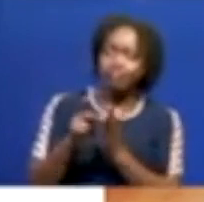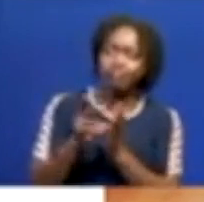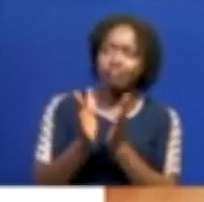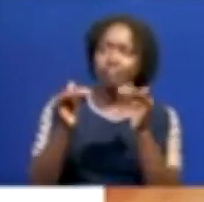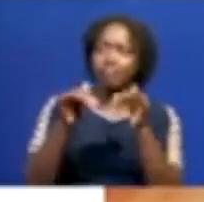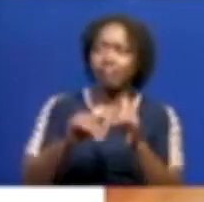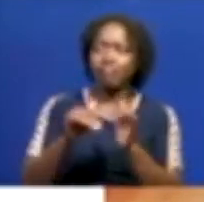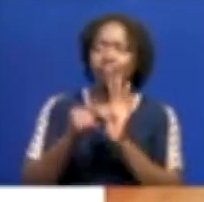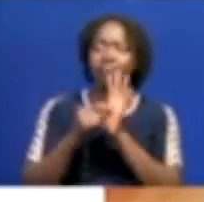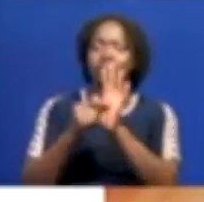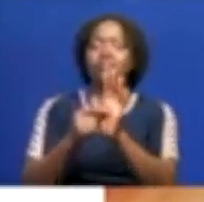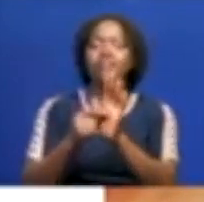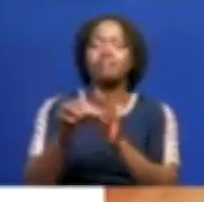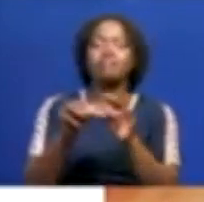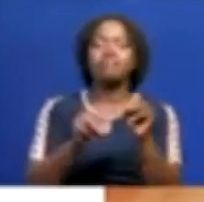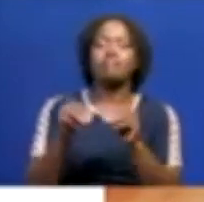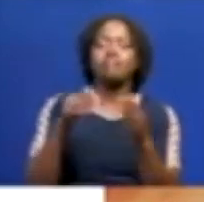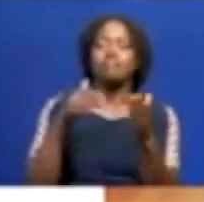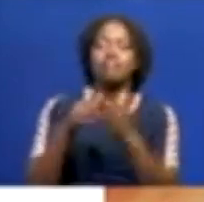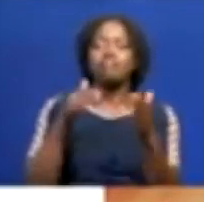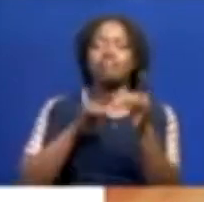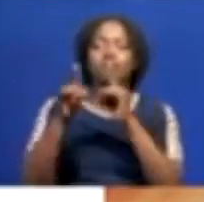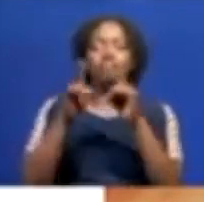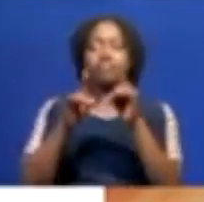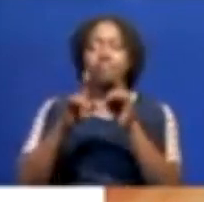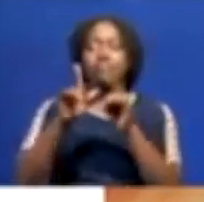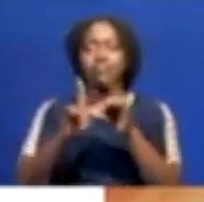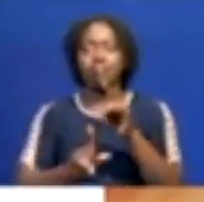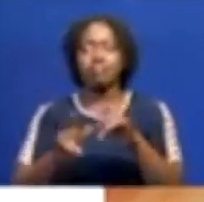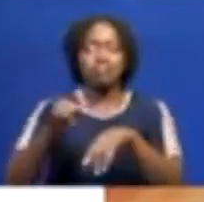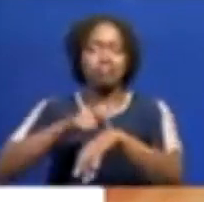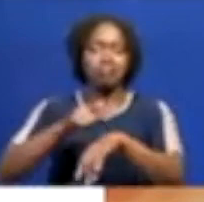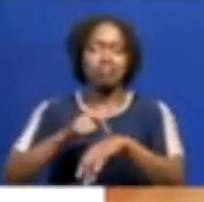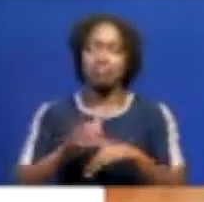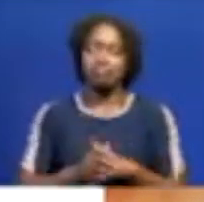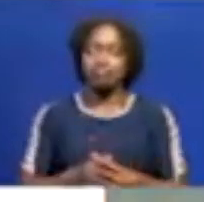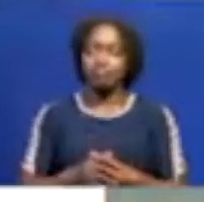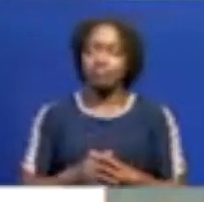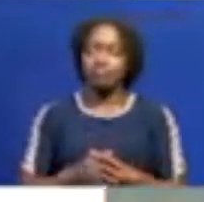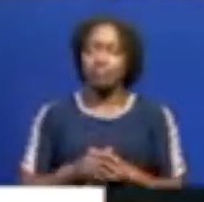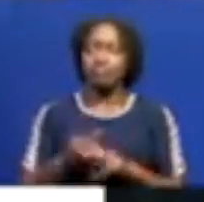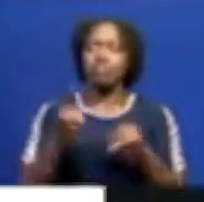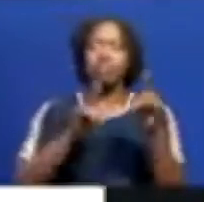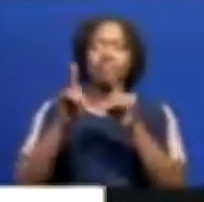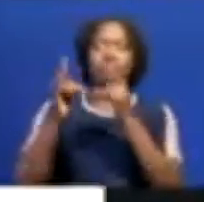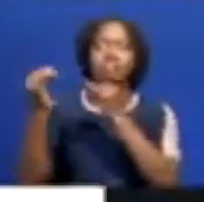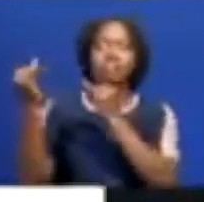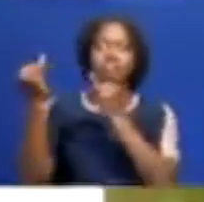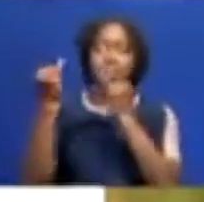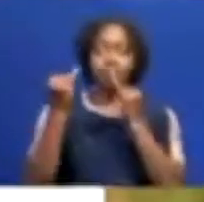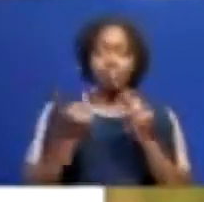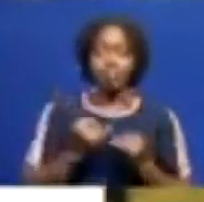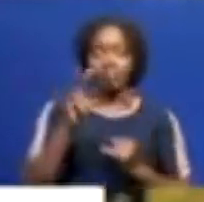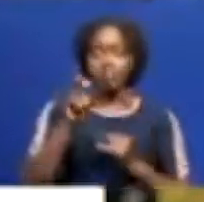and exhibitions to mitigate against the tourism low seasons. Our tourist arrivals in 2022